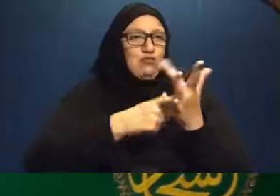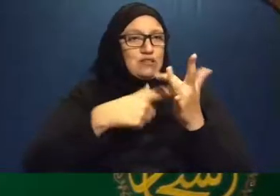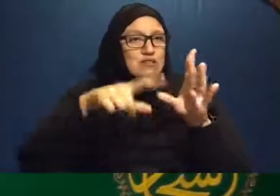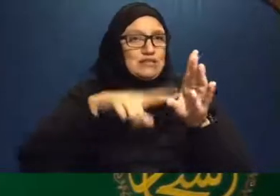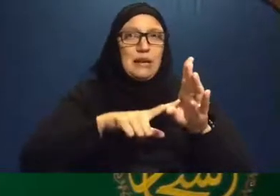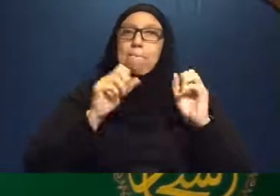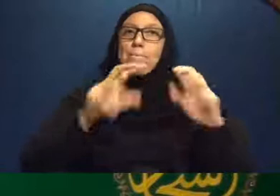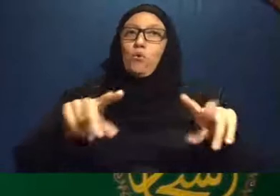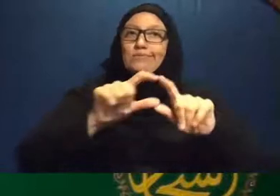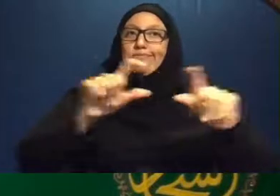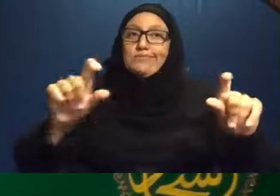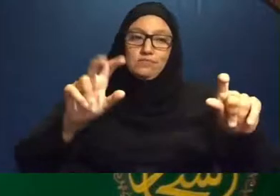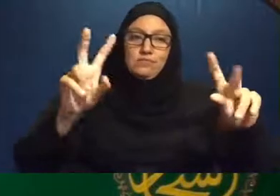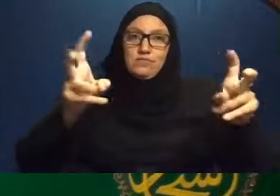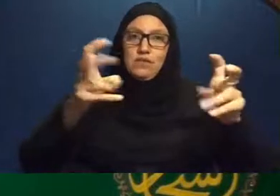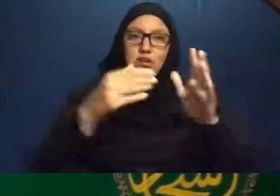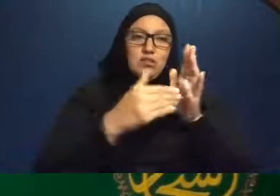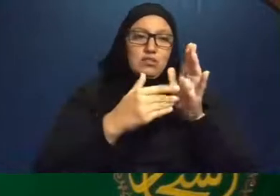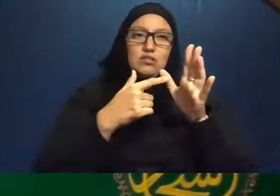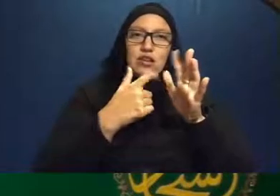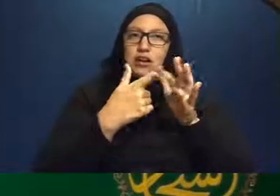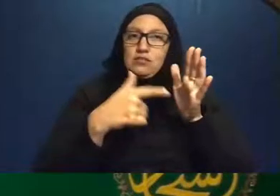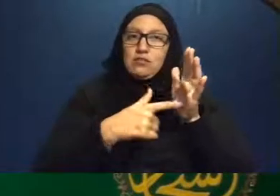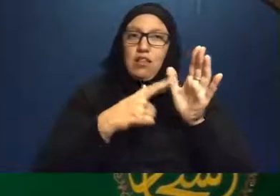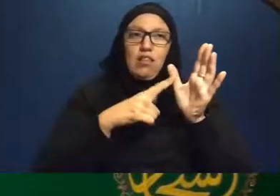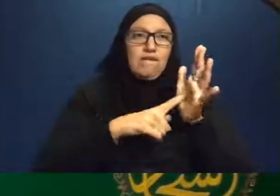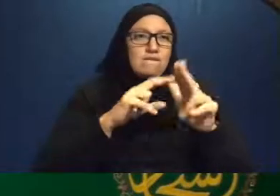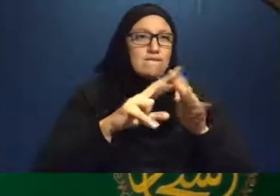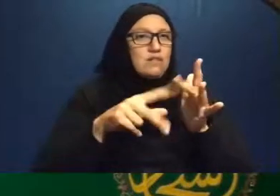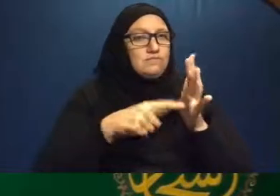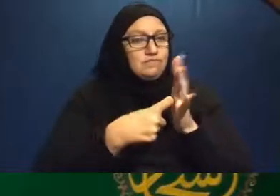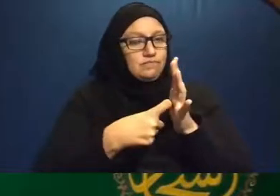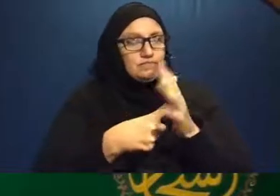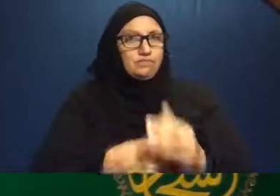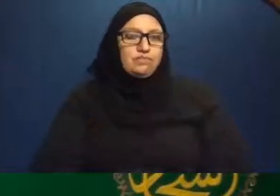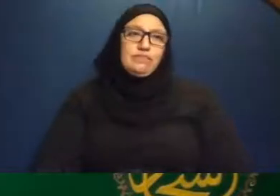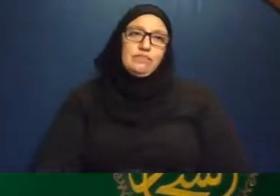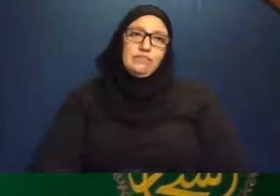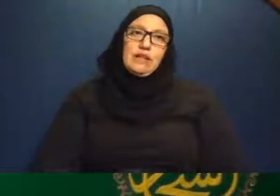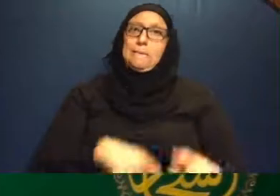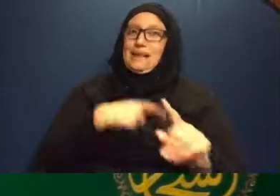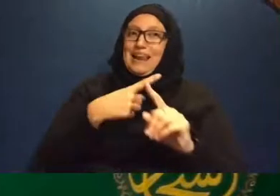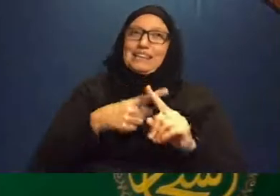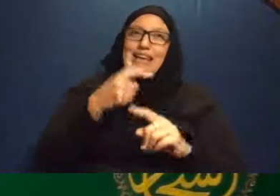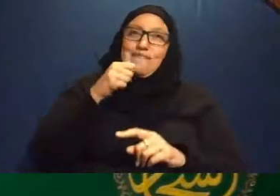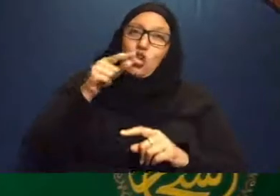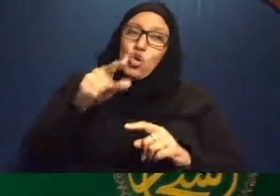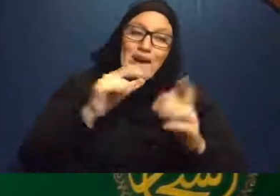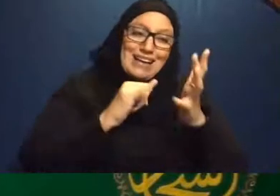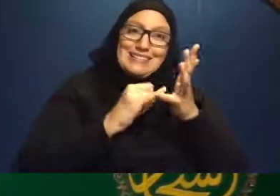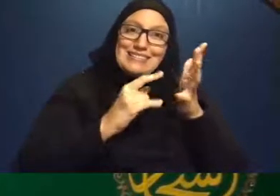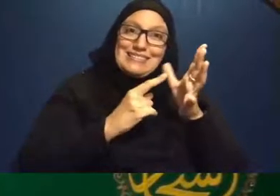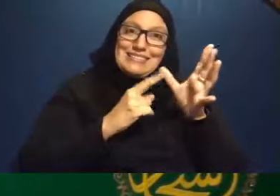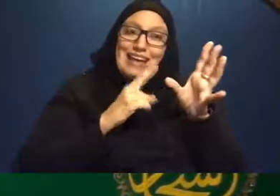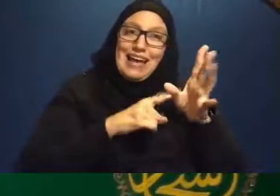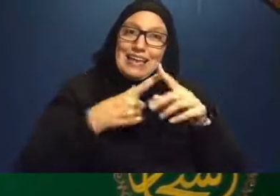description, you write it, what is this for? Mention that this is Zakat al-Fitr, for example. And also, if you are a Sayyid,